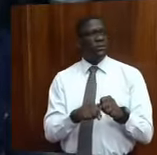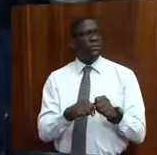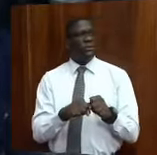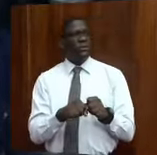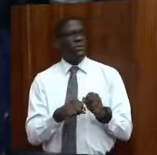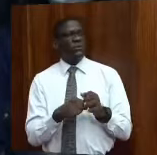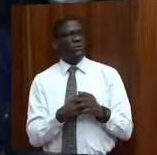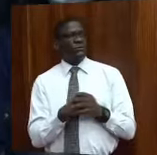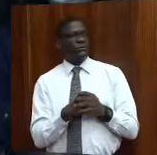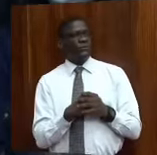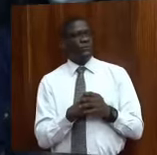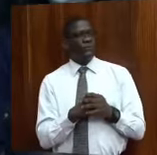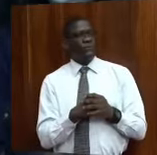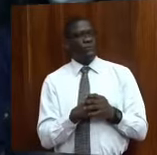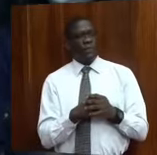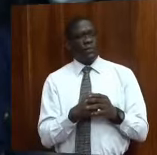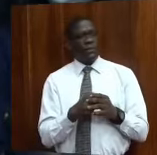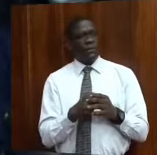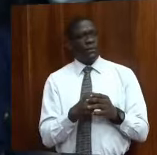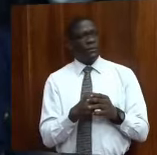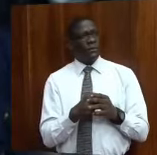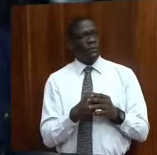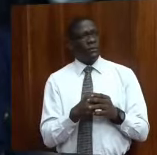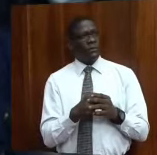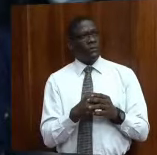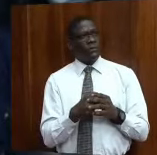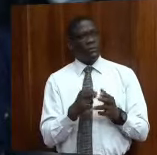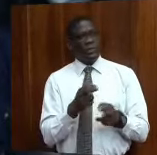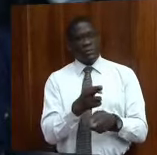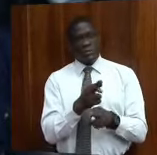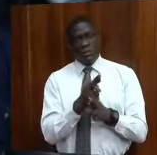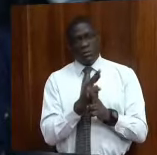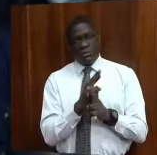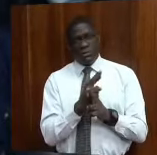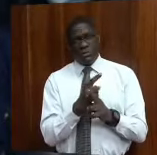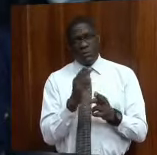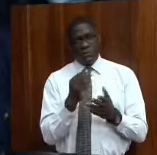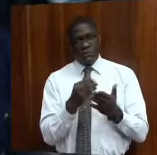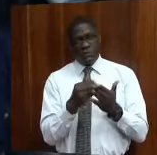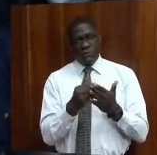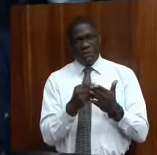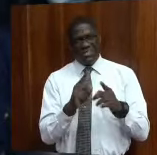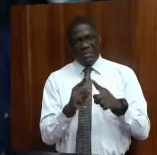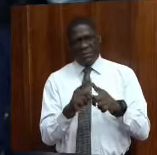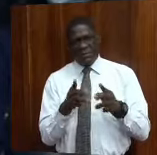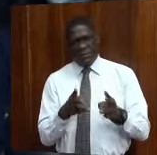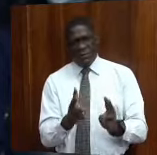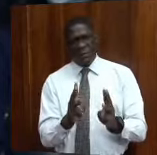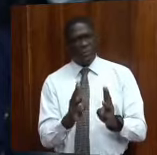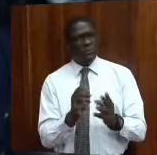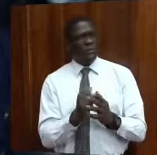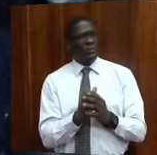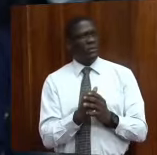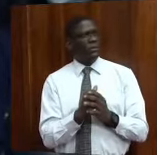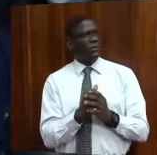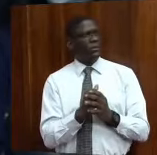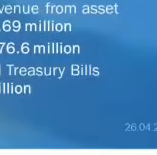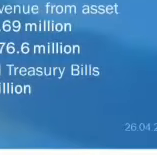1.15 billion, comprising of tax revenue of 1.016 billion, non-tax revenue